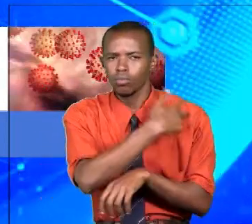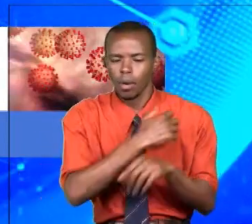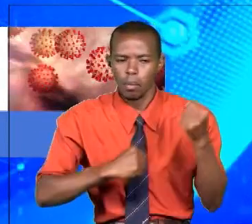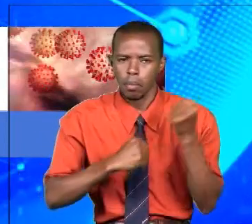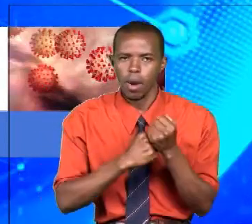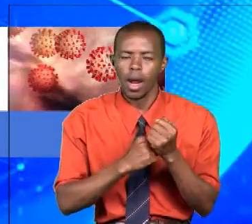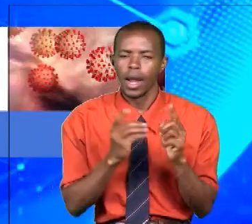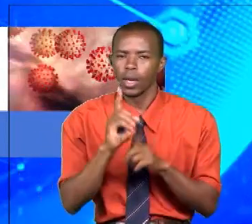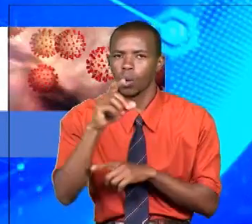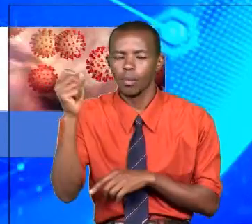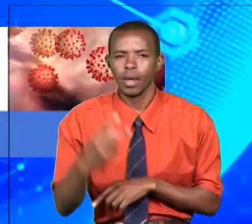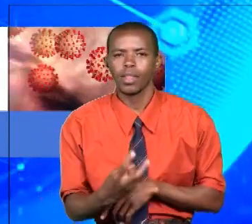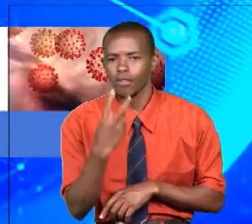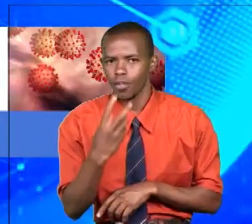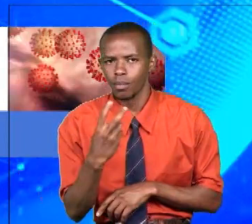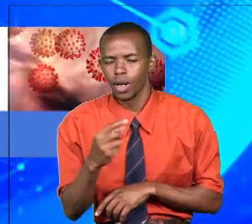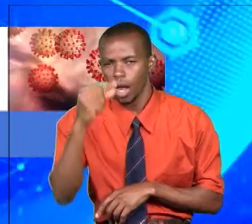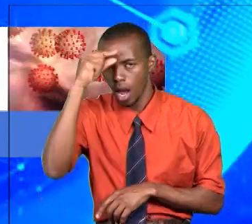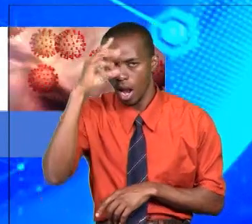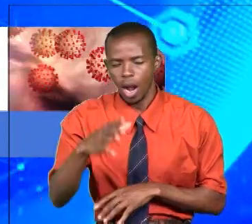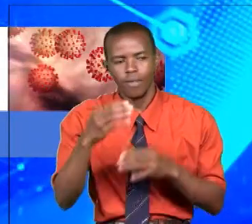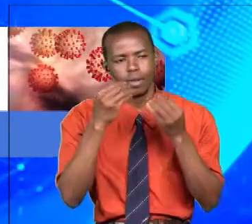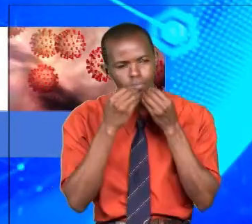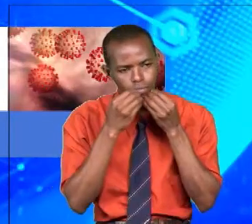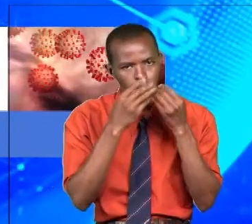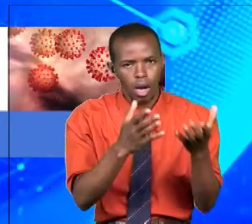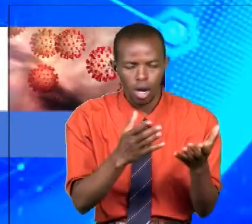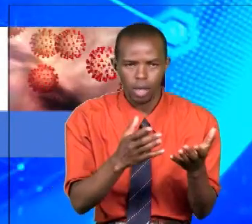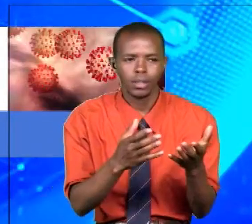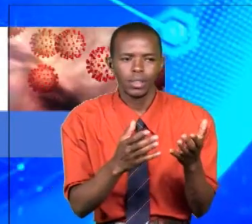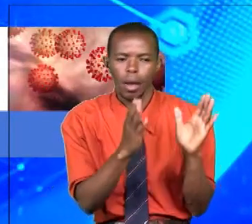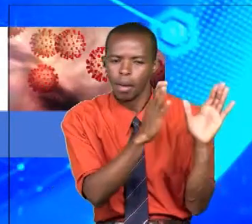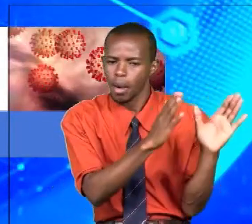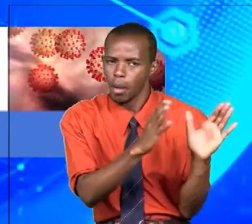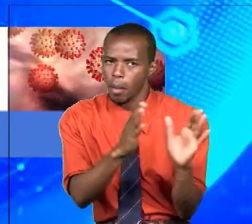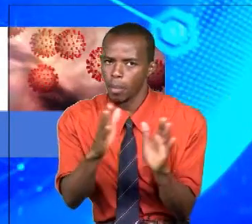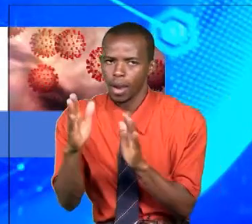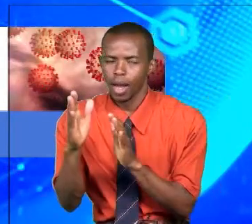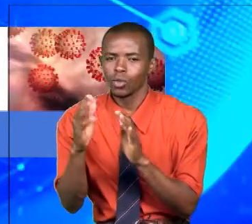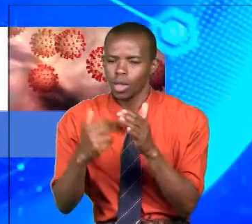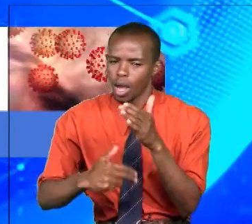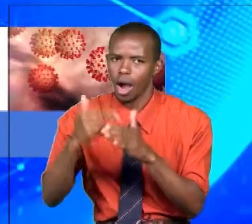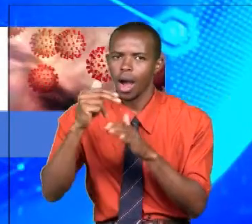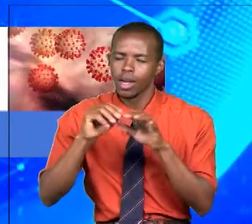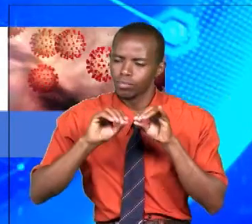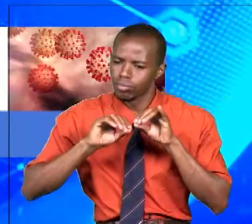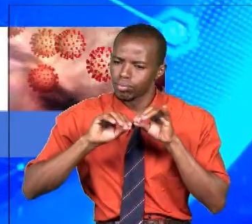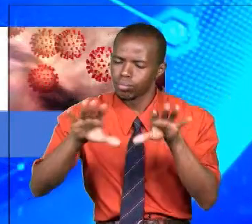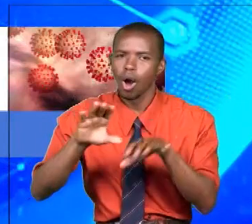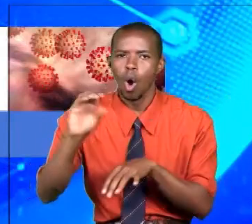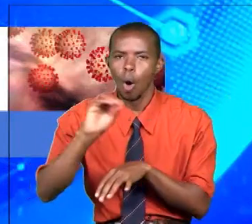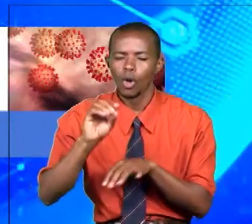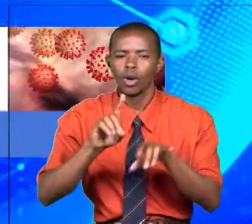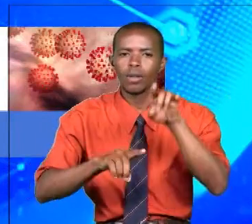February 1st. Governor Gavin Newsom affirming that this is part of the state's response to the highly transmissible Omicron